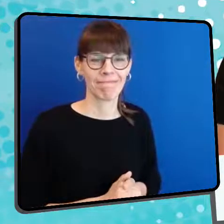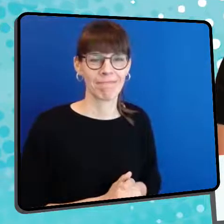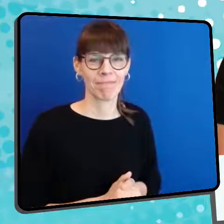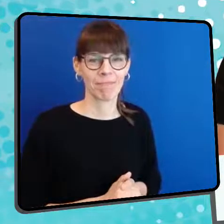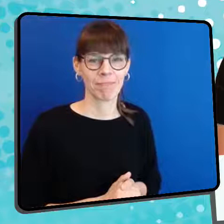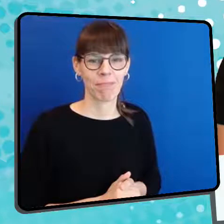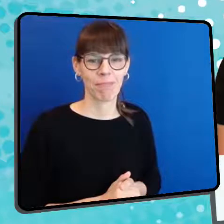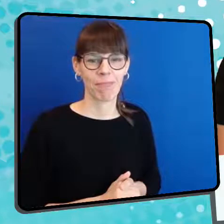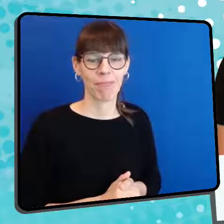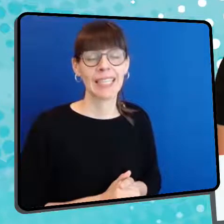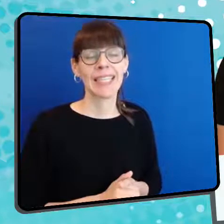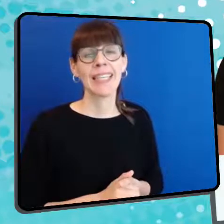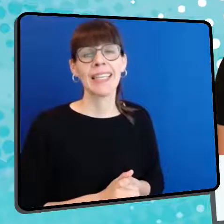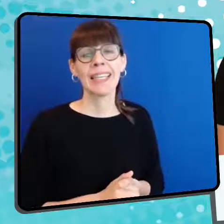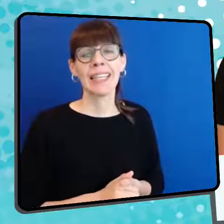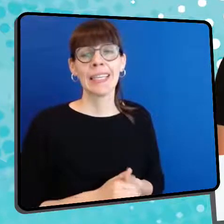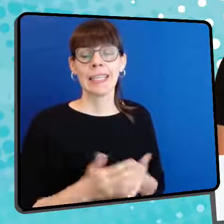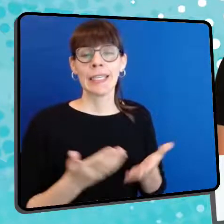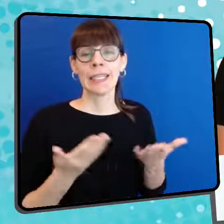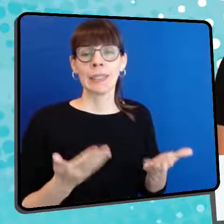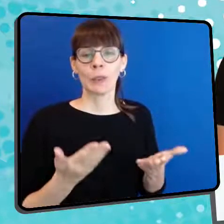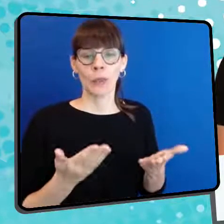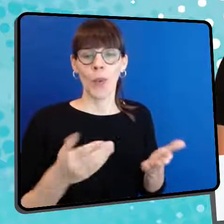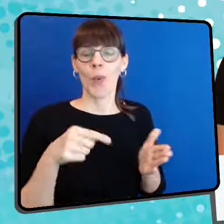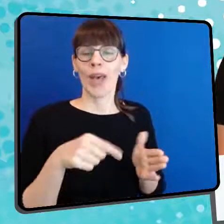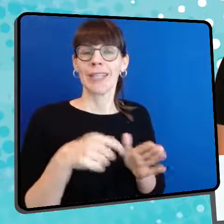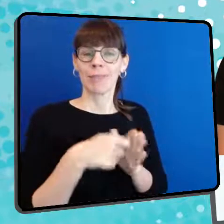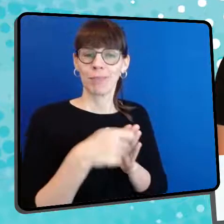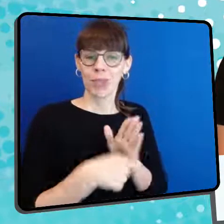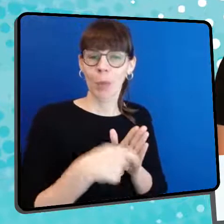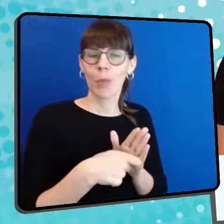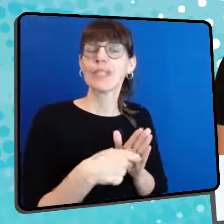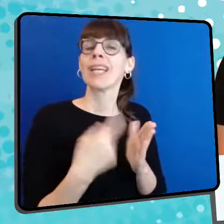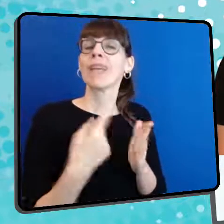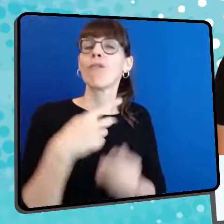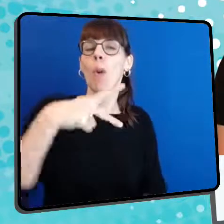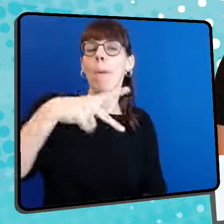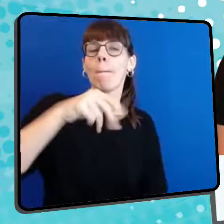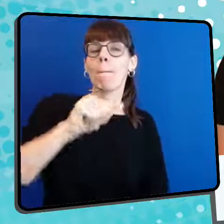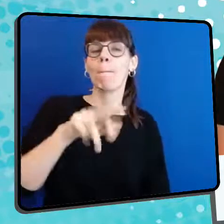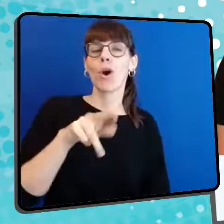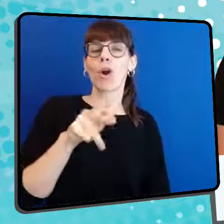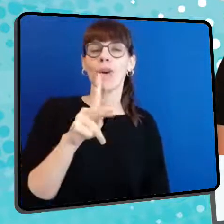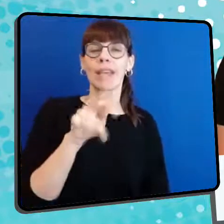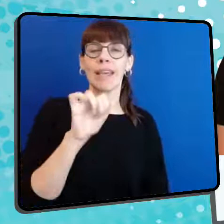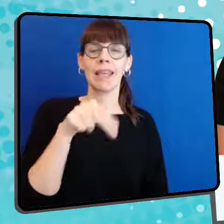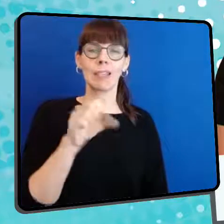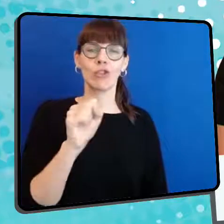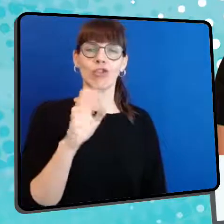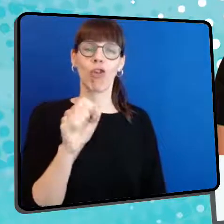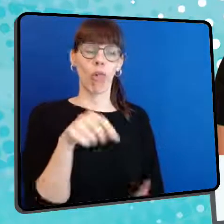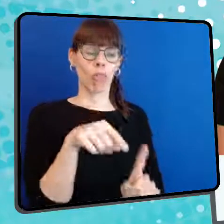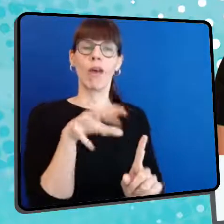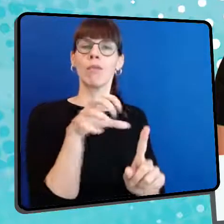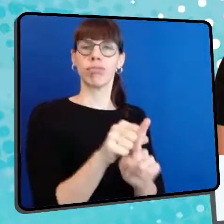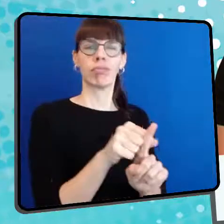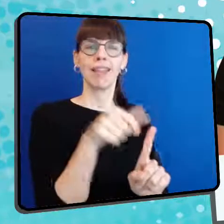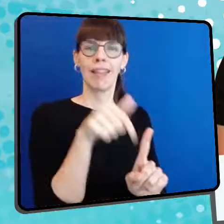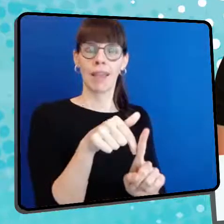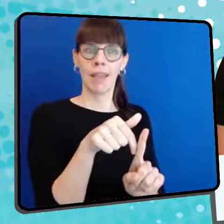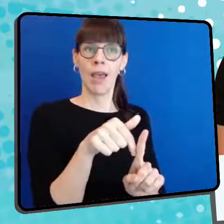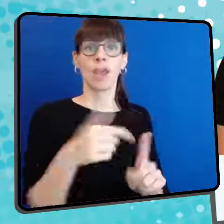for the diagnosis of Parkinson's disease, we had to gather up new videos for our first